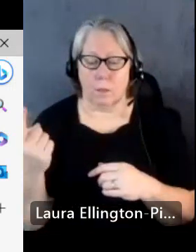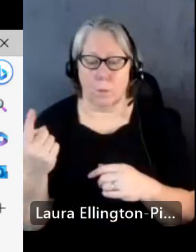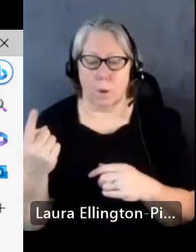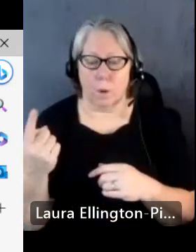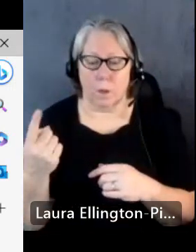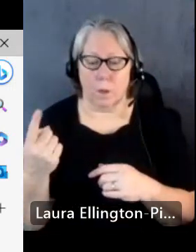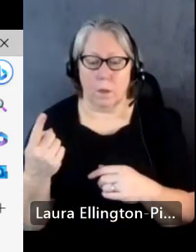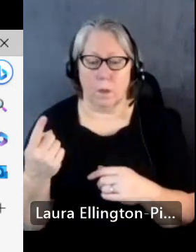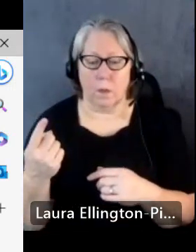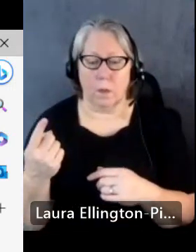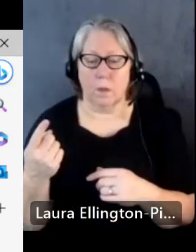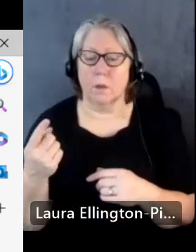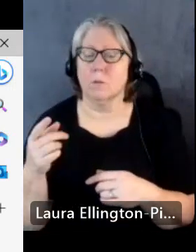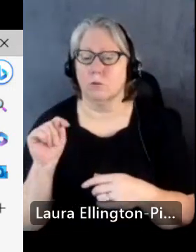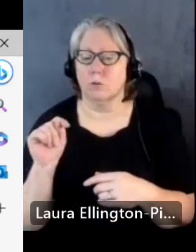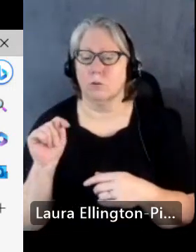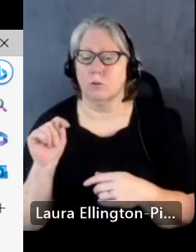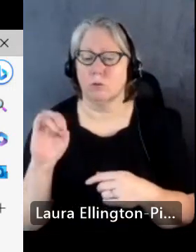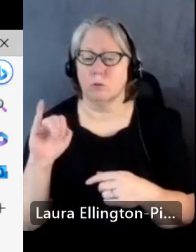the trial balance report.